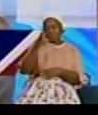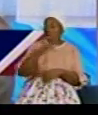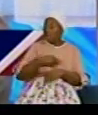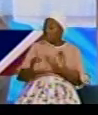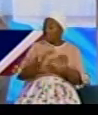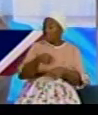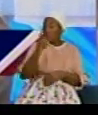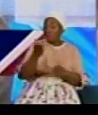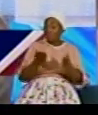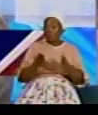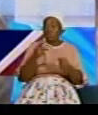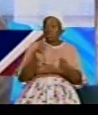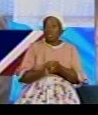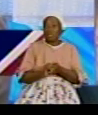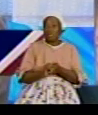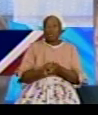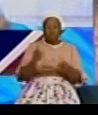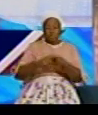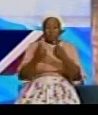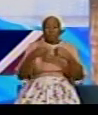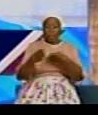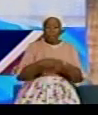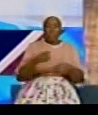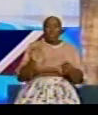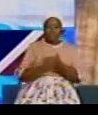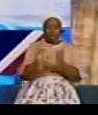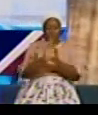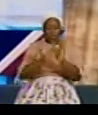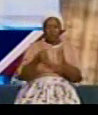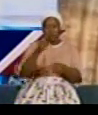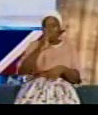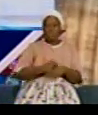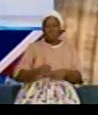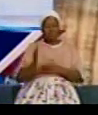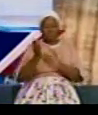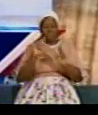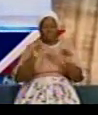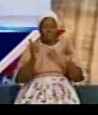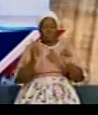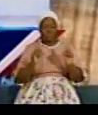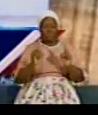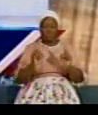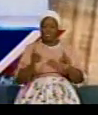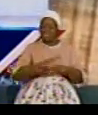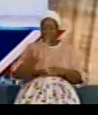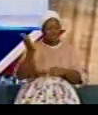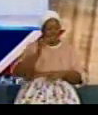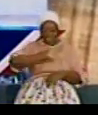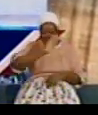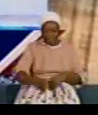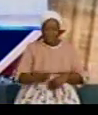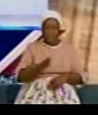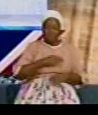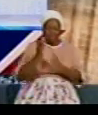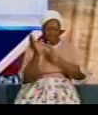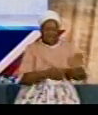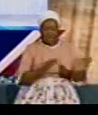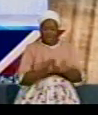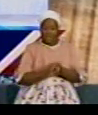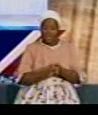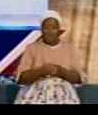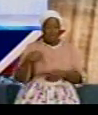tries to bring back that commandment of God, they now reject. They say, no, we've laid it aside. We